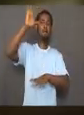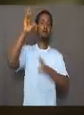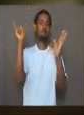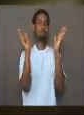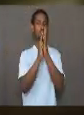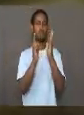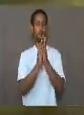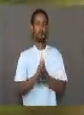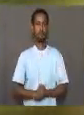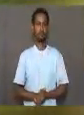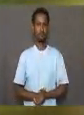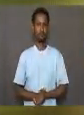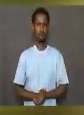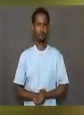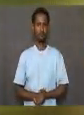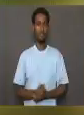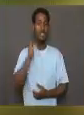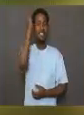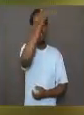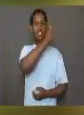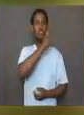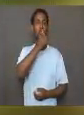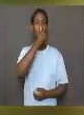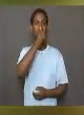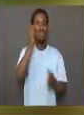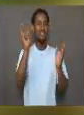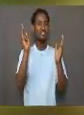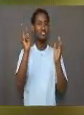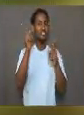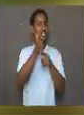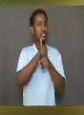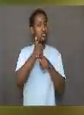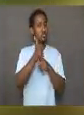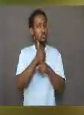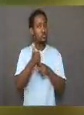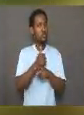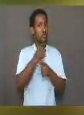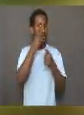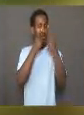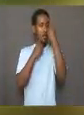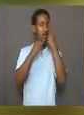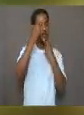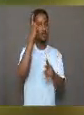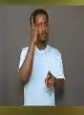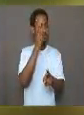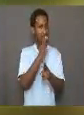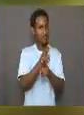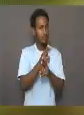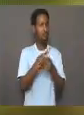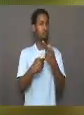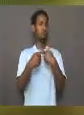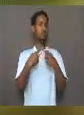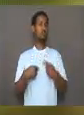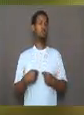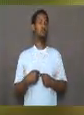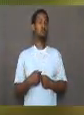law. The Ethiopian institution of the Ombudsman exists to